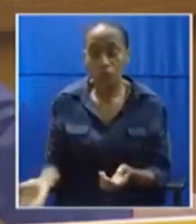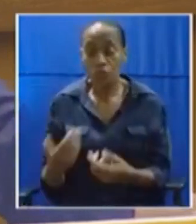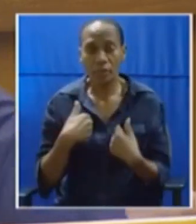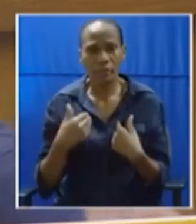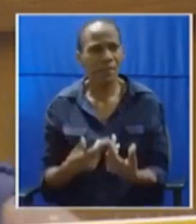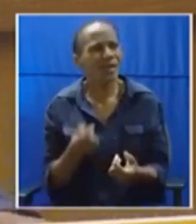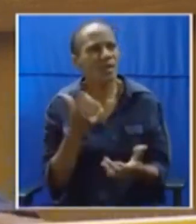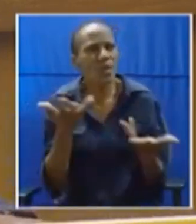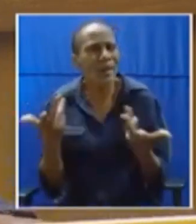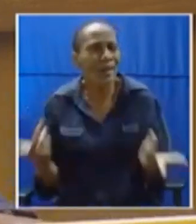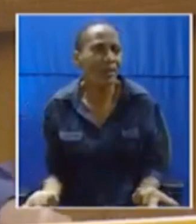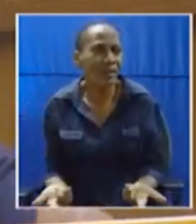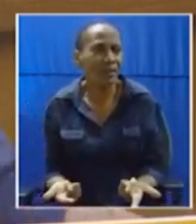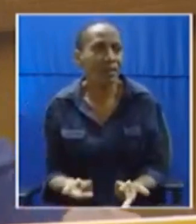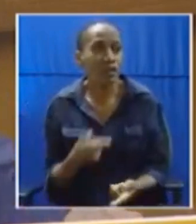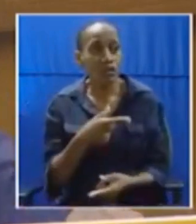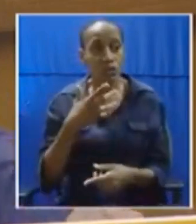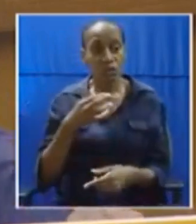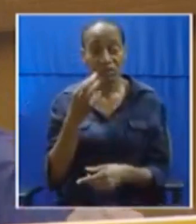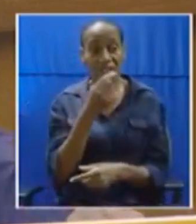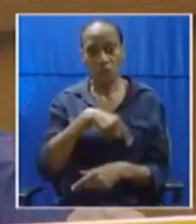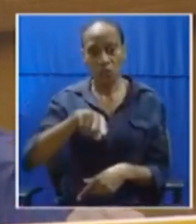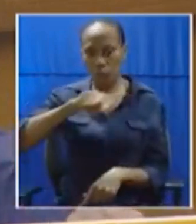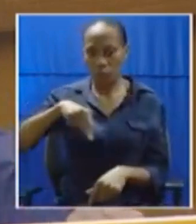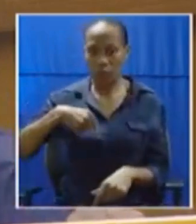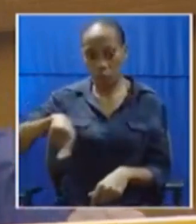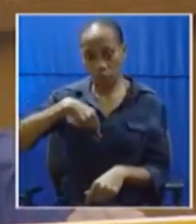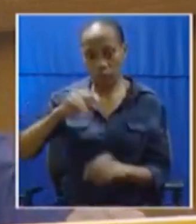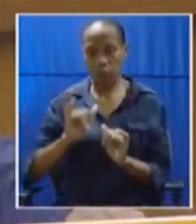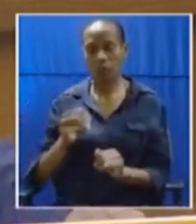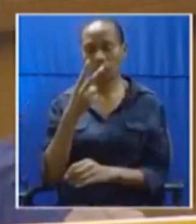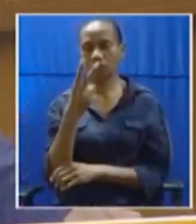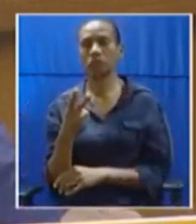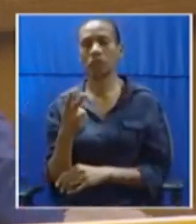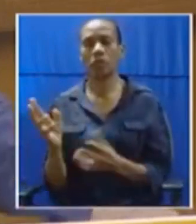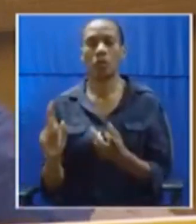that you keep asking us to keep watching? The tragedy is